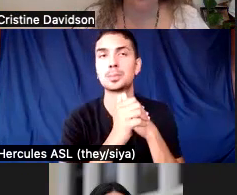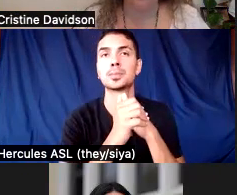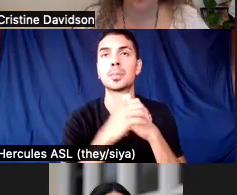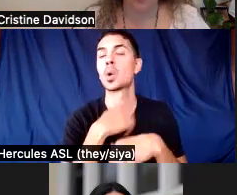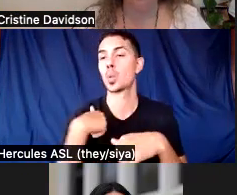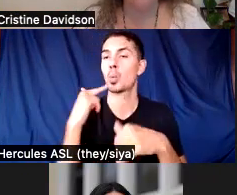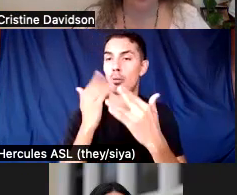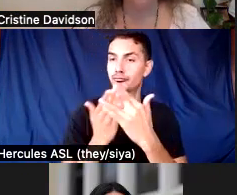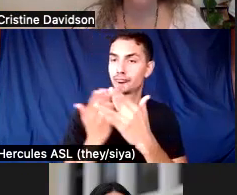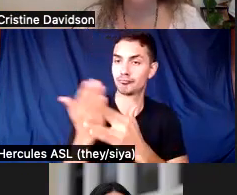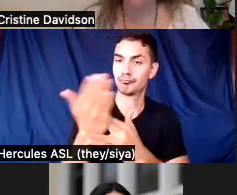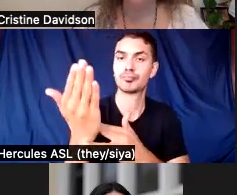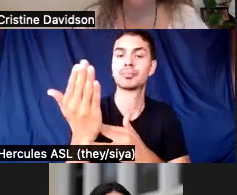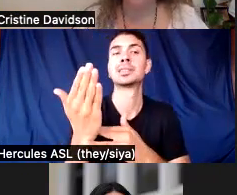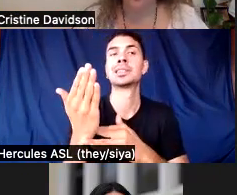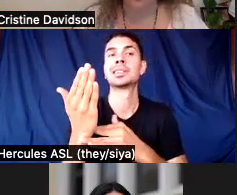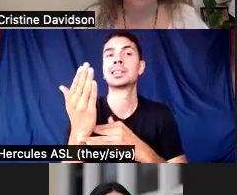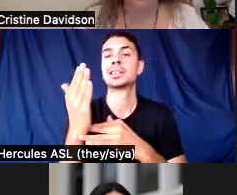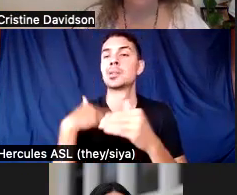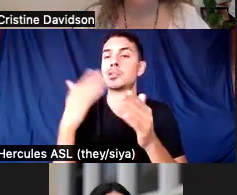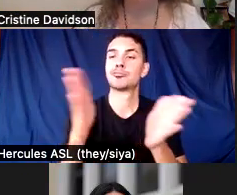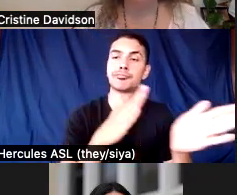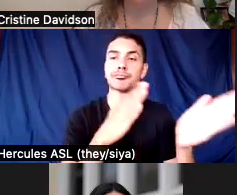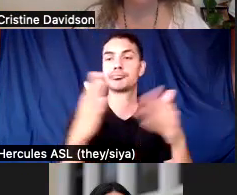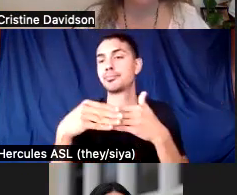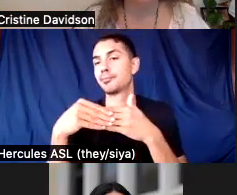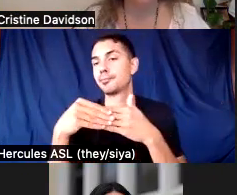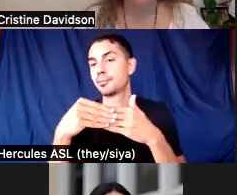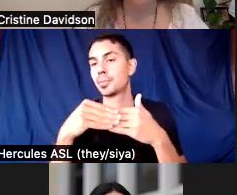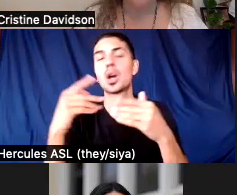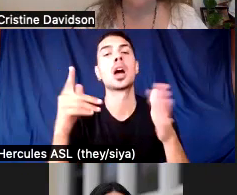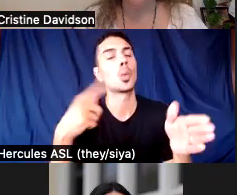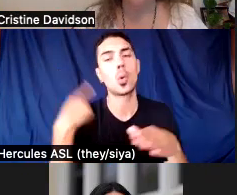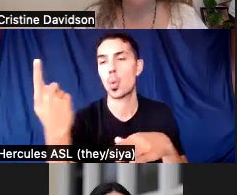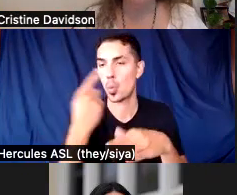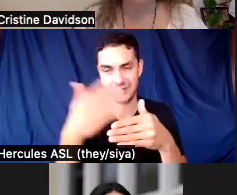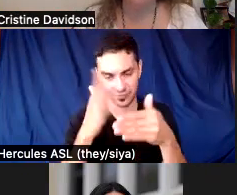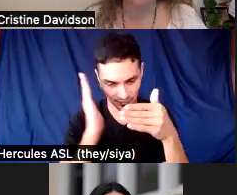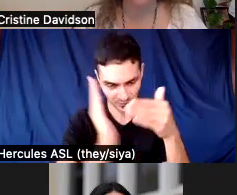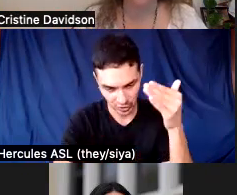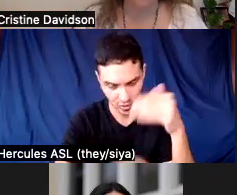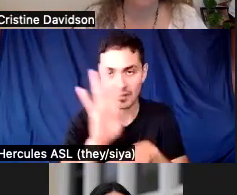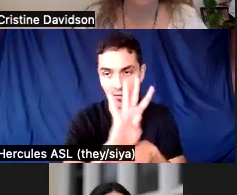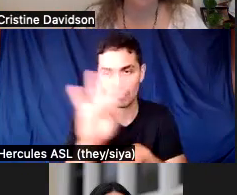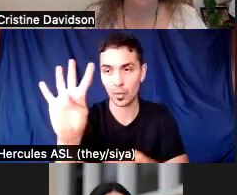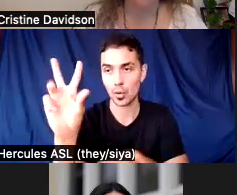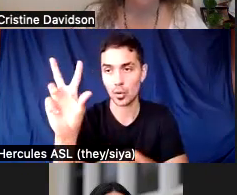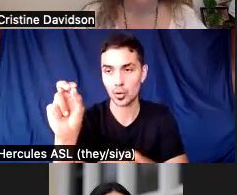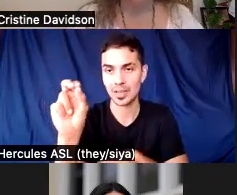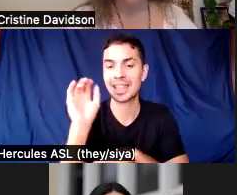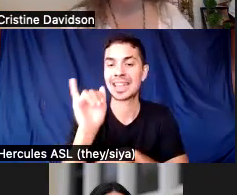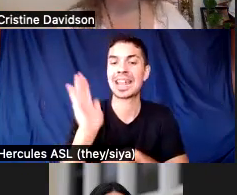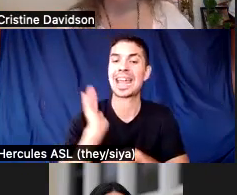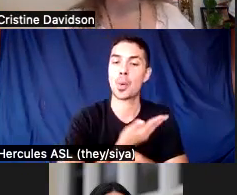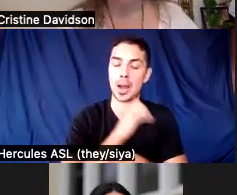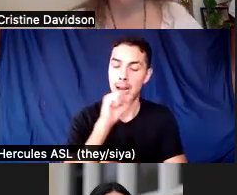as we go, and we will always conclude our day on time at 4:30. that's a commitment from us to you all that